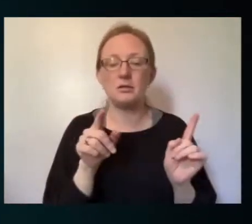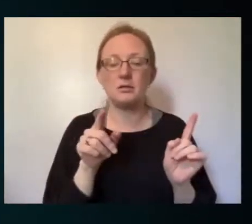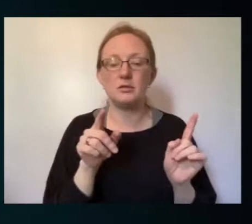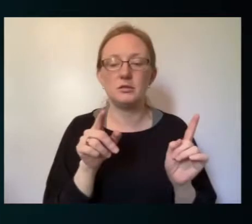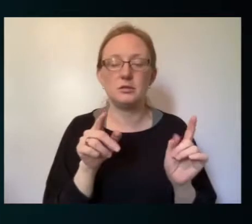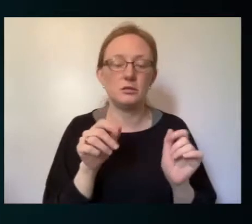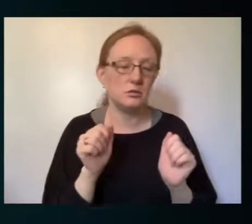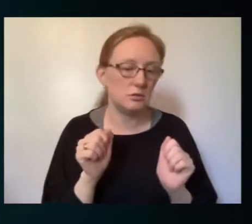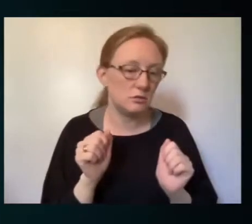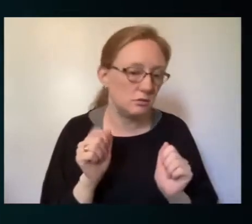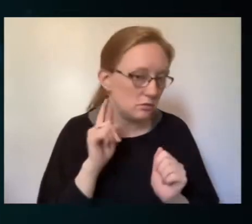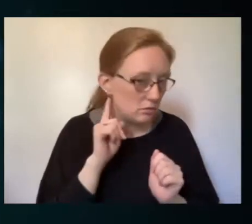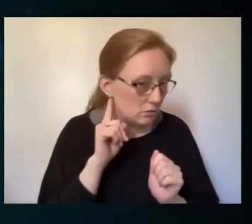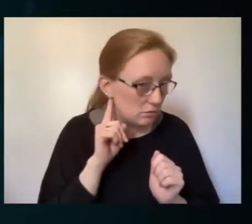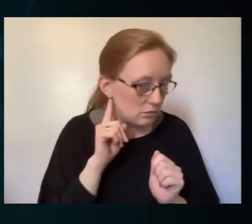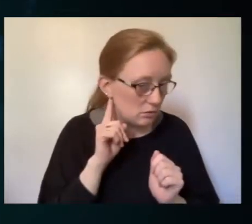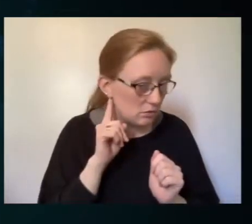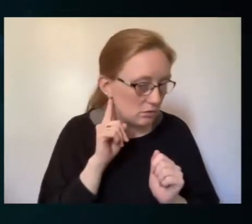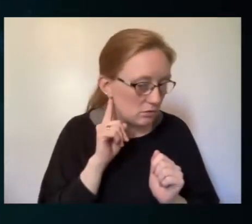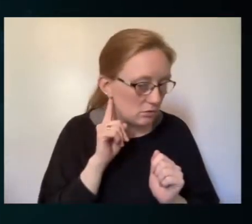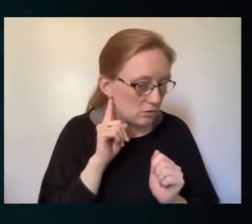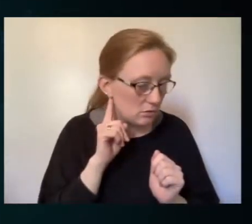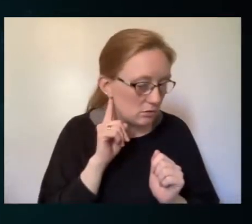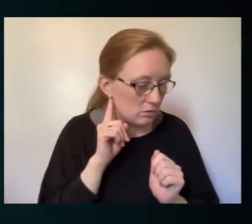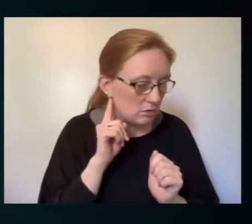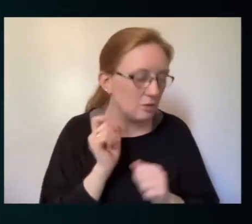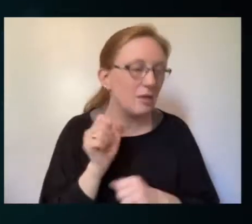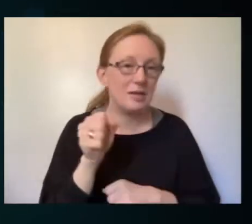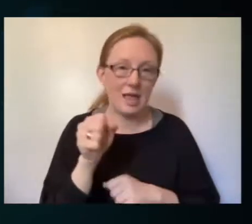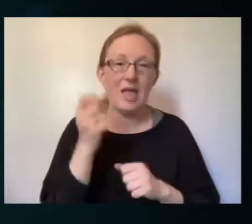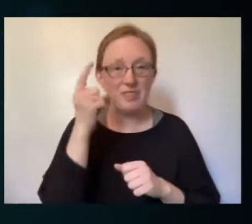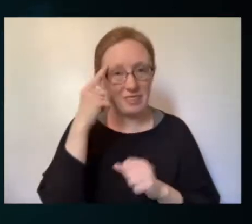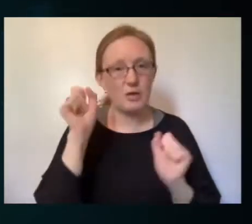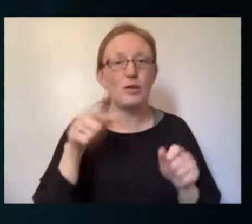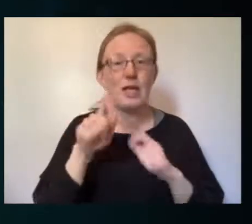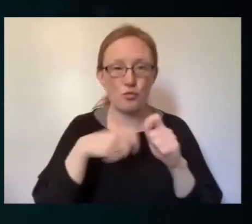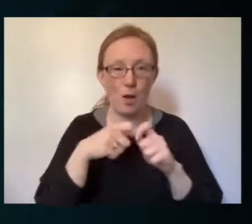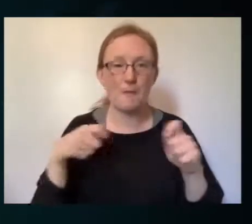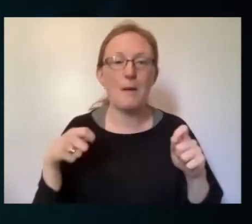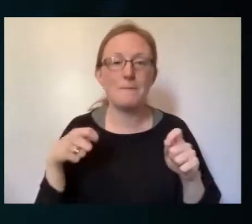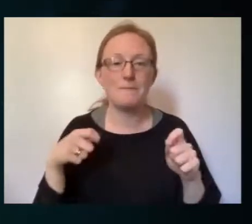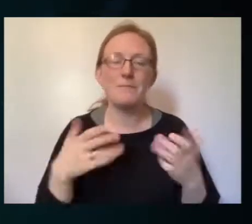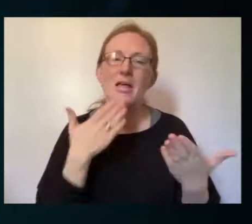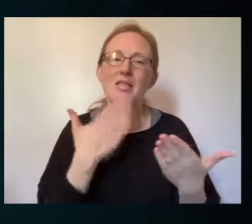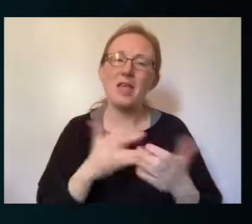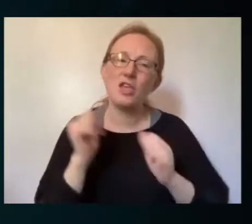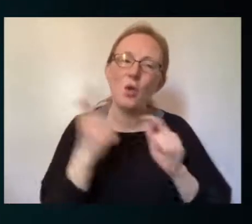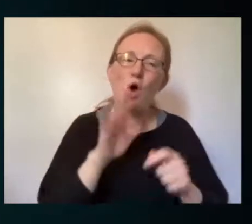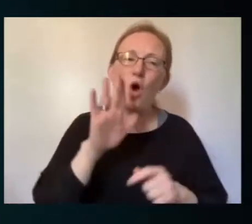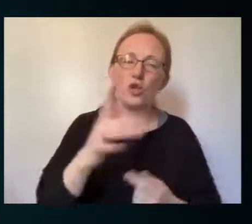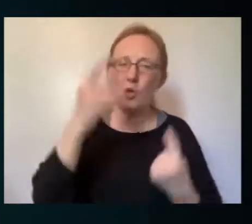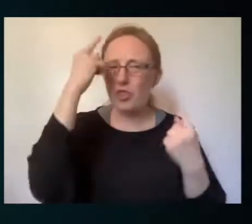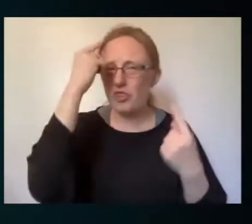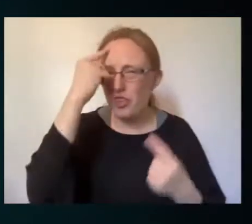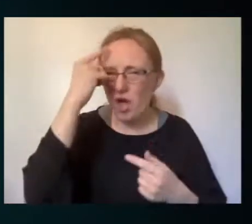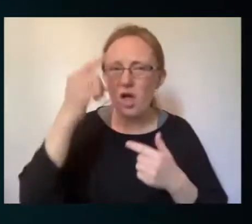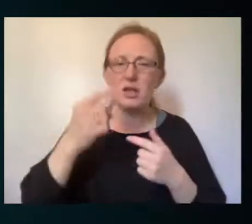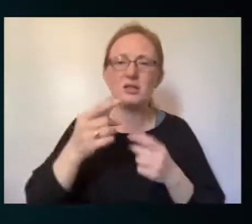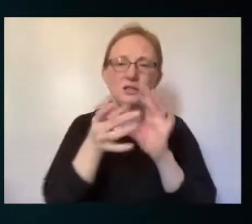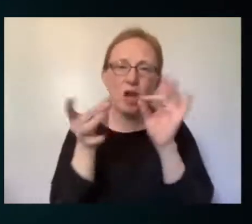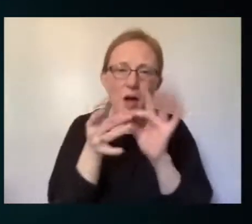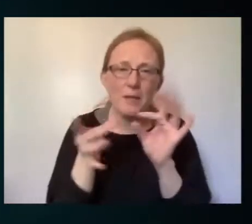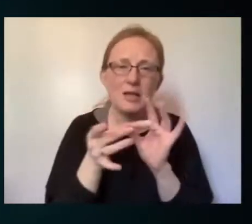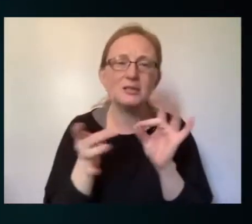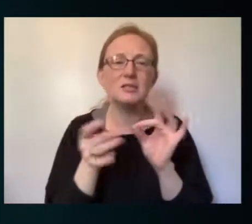But otherwise, I think that we could wrap up. And thank you for sharing your thoughts on conferences.